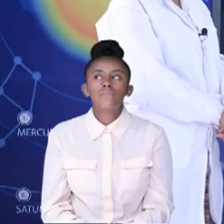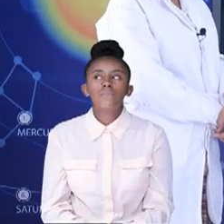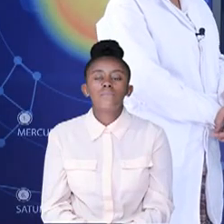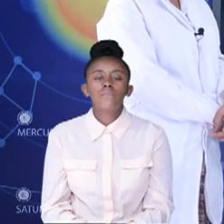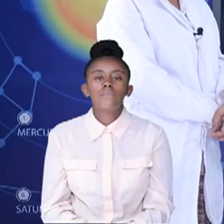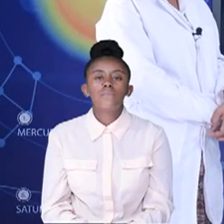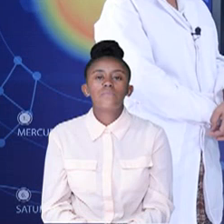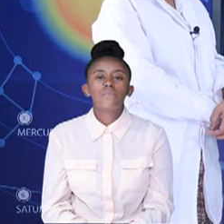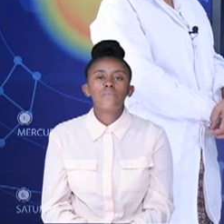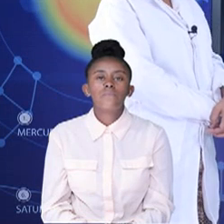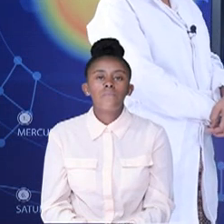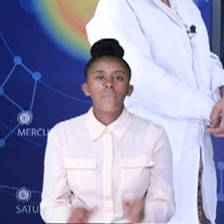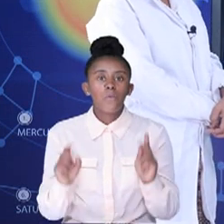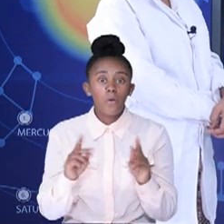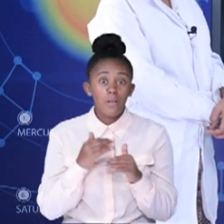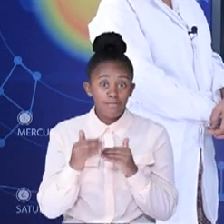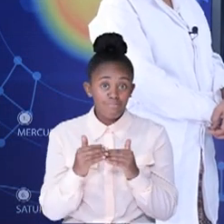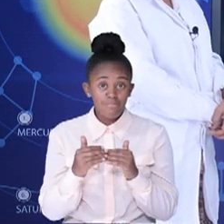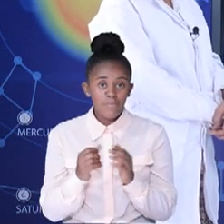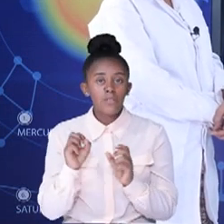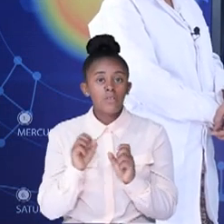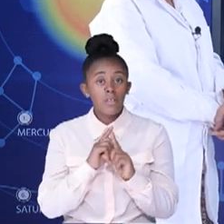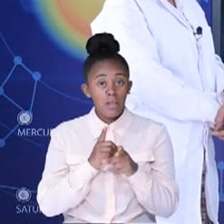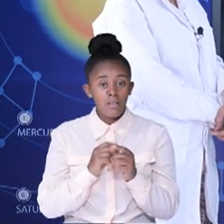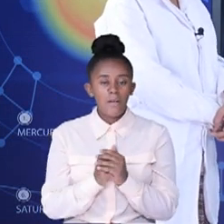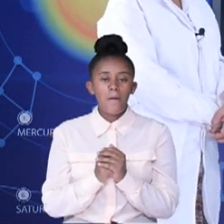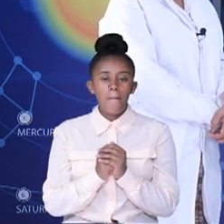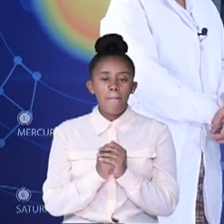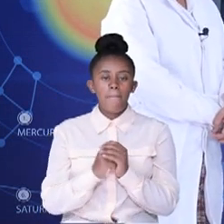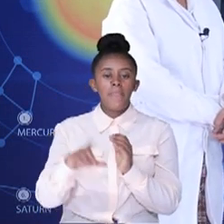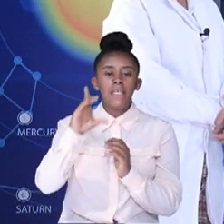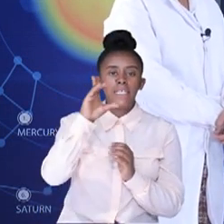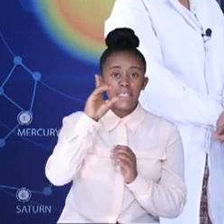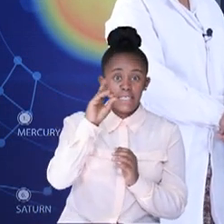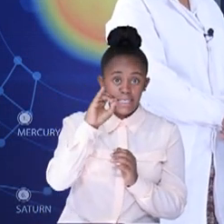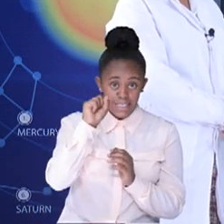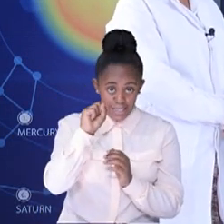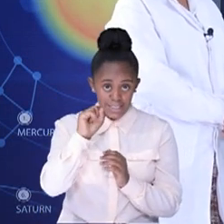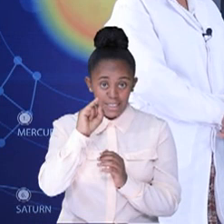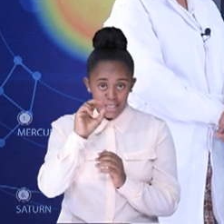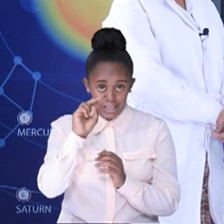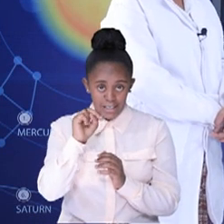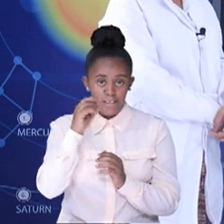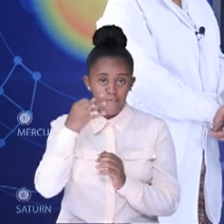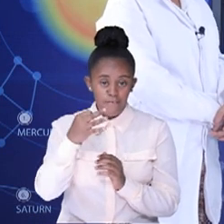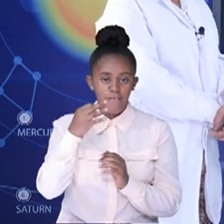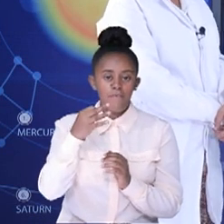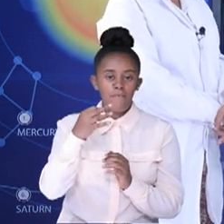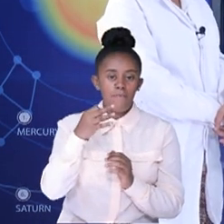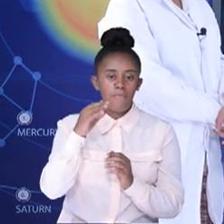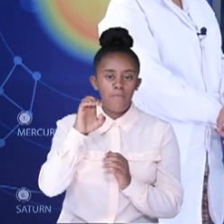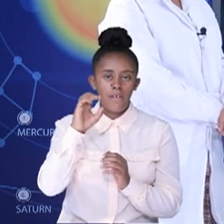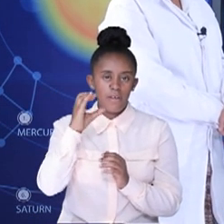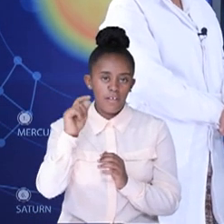The answer will be disinfectants. Students, here we have to remember that we